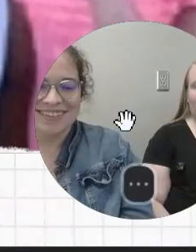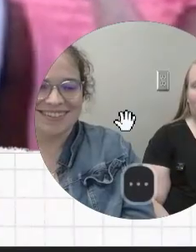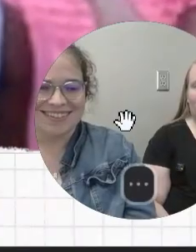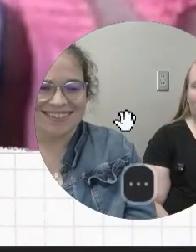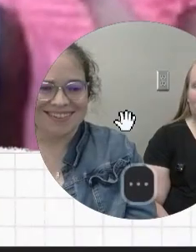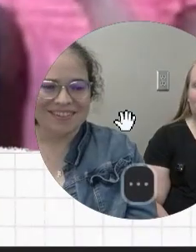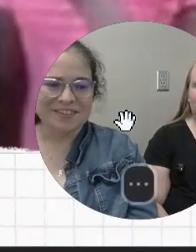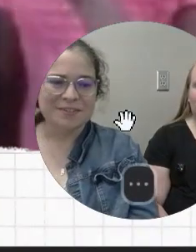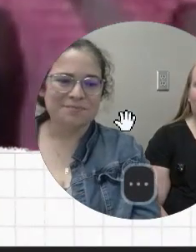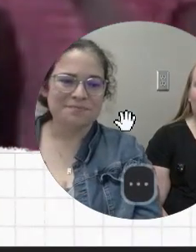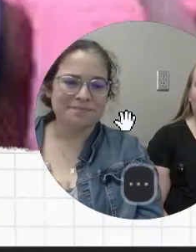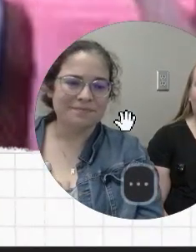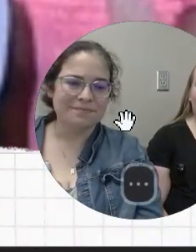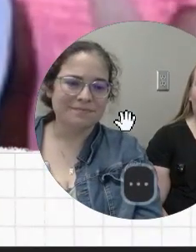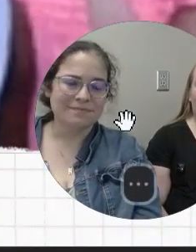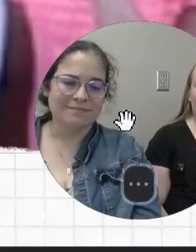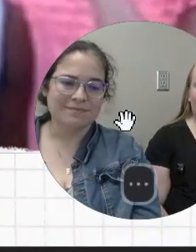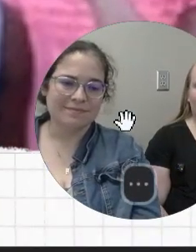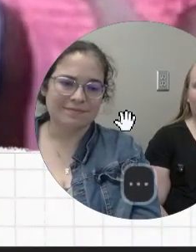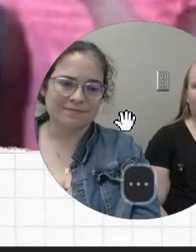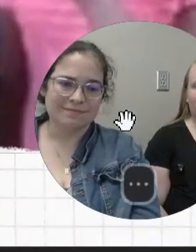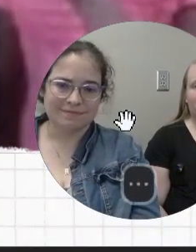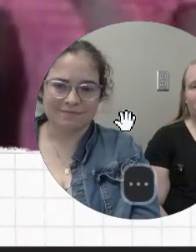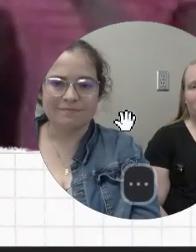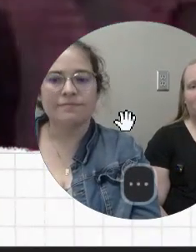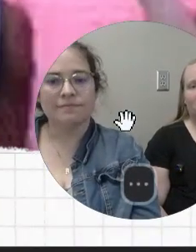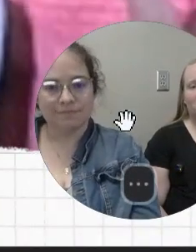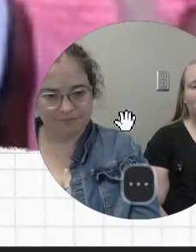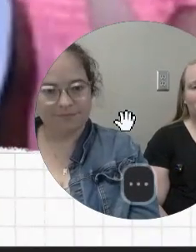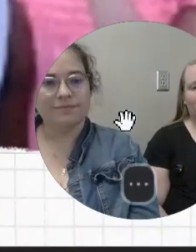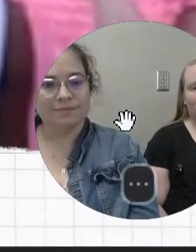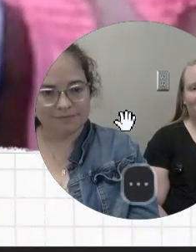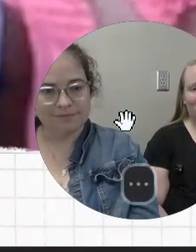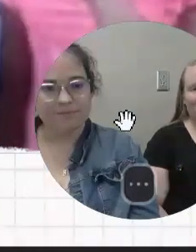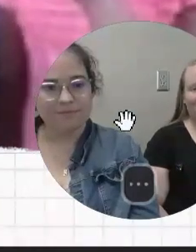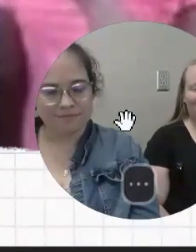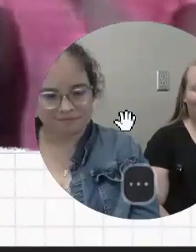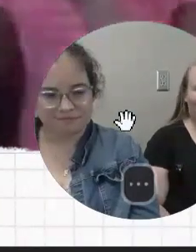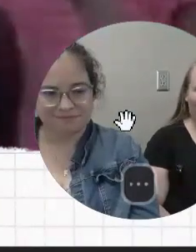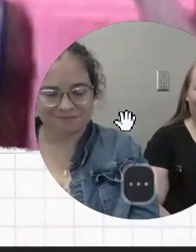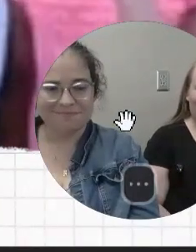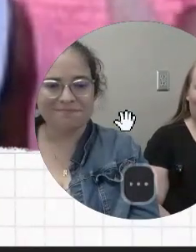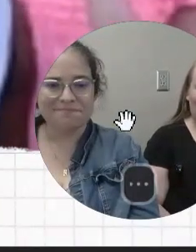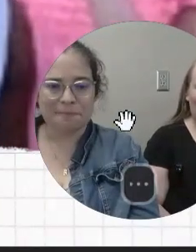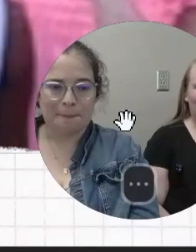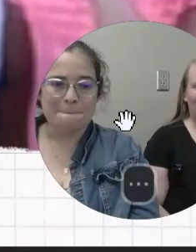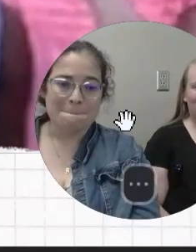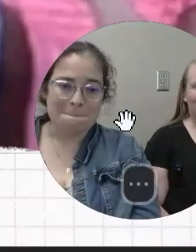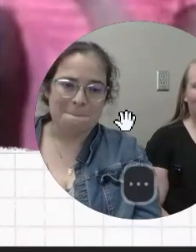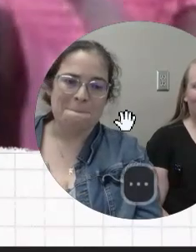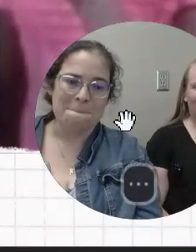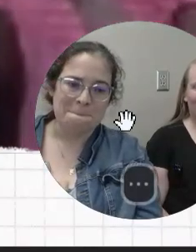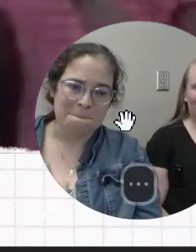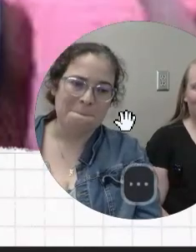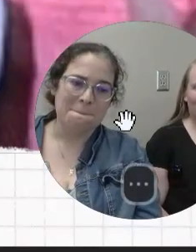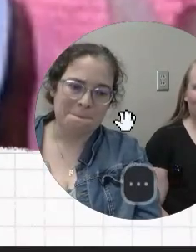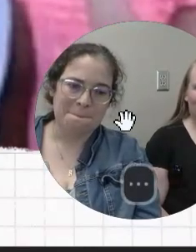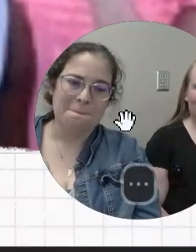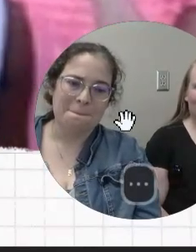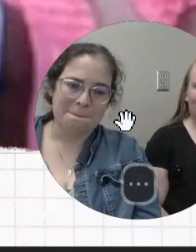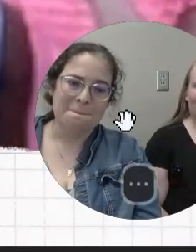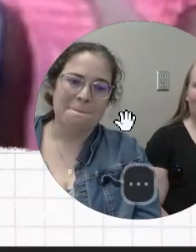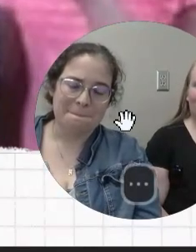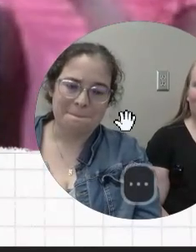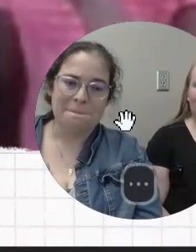drawn. Yeah. Especially if you have an interpreter, don't turn the lights off.